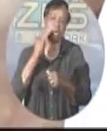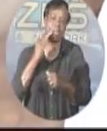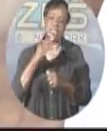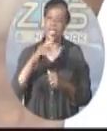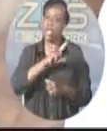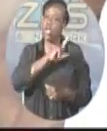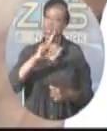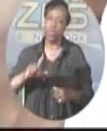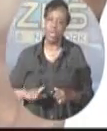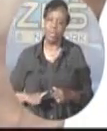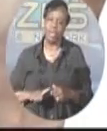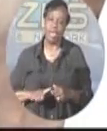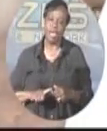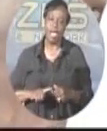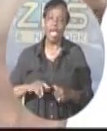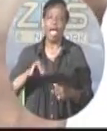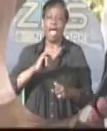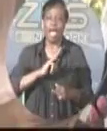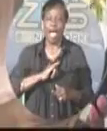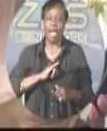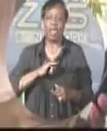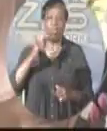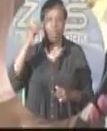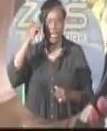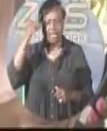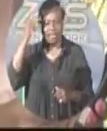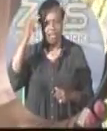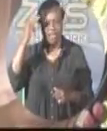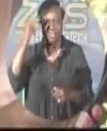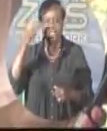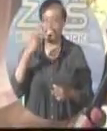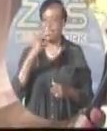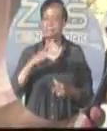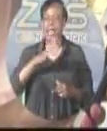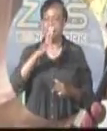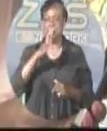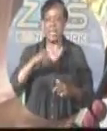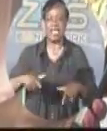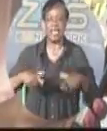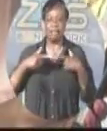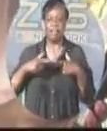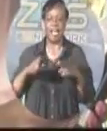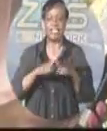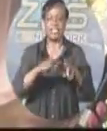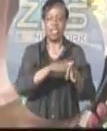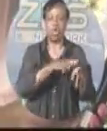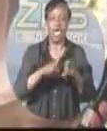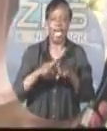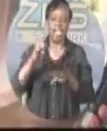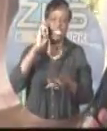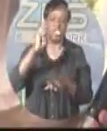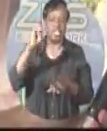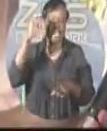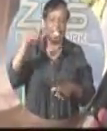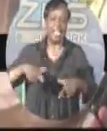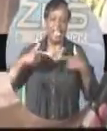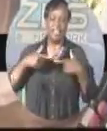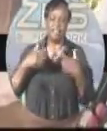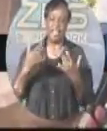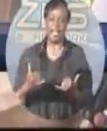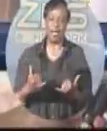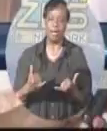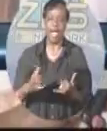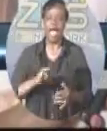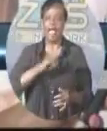to live as long as she lived now. When I went to came to live in Nassau, and I see the people from Canada, and I